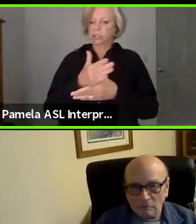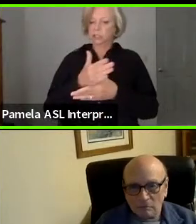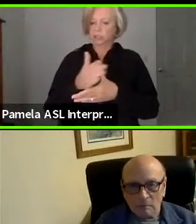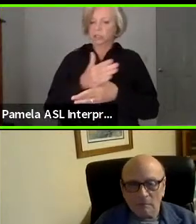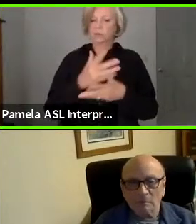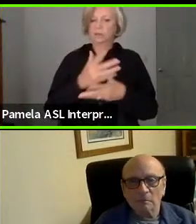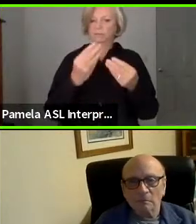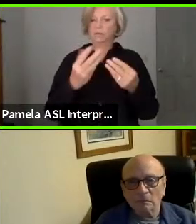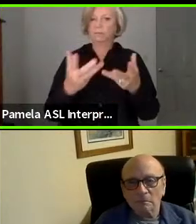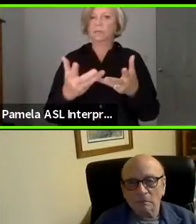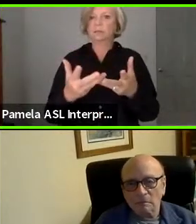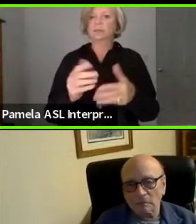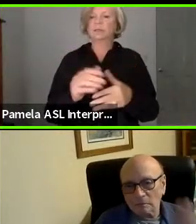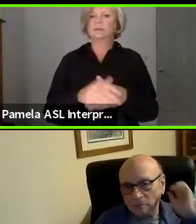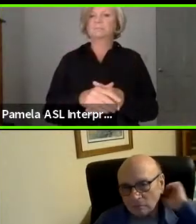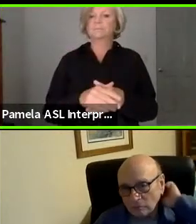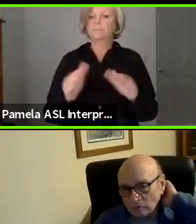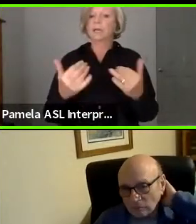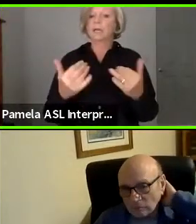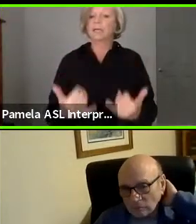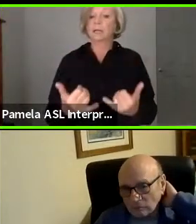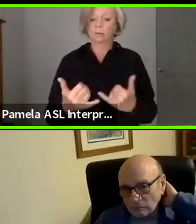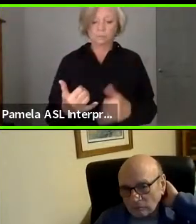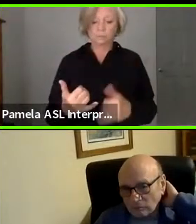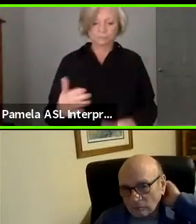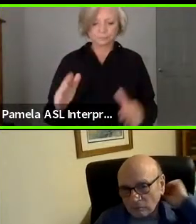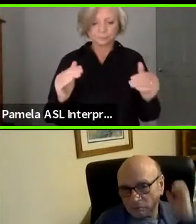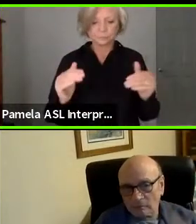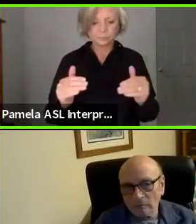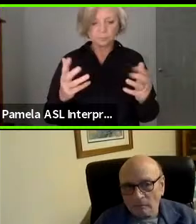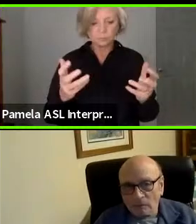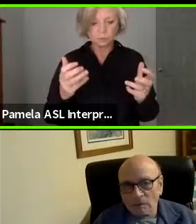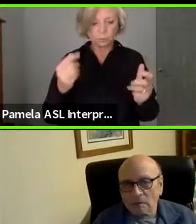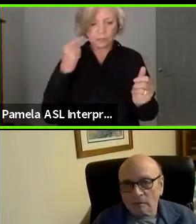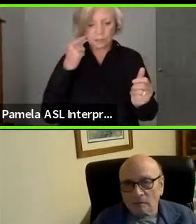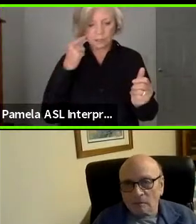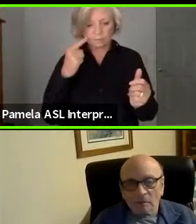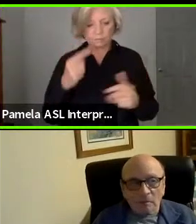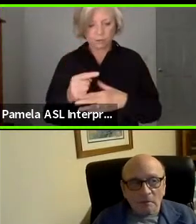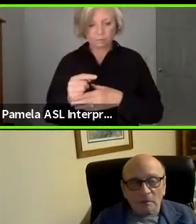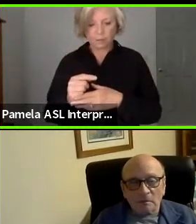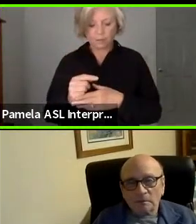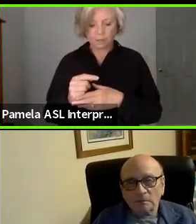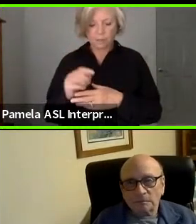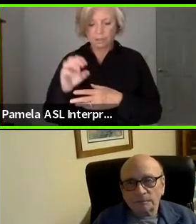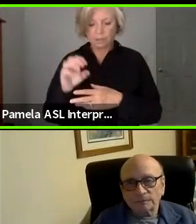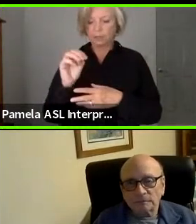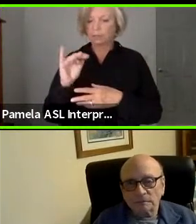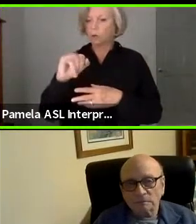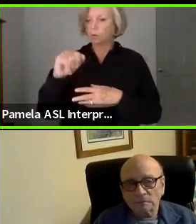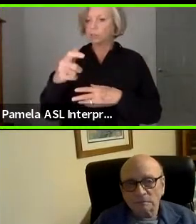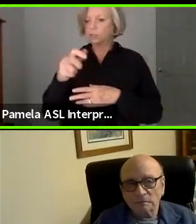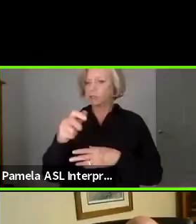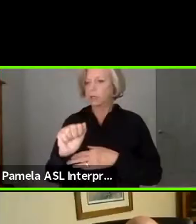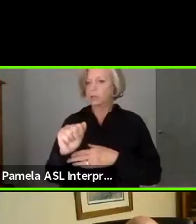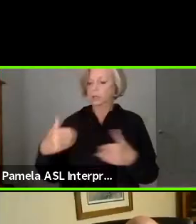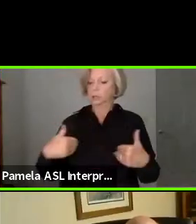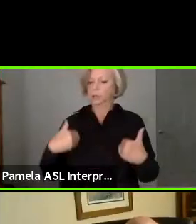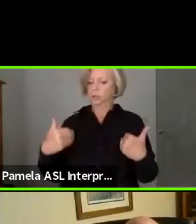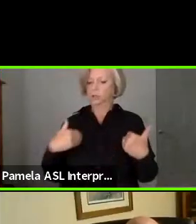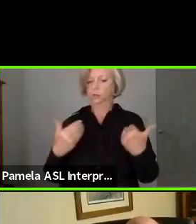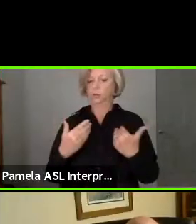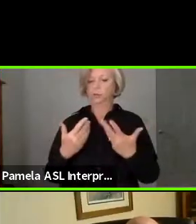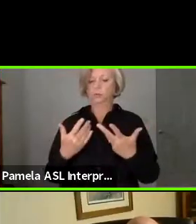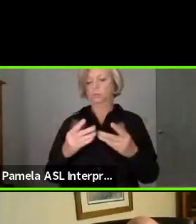now want to hear from the Umoja Youth Mobilizers, and as someone who's been designated to speak on their behalf this evening.